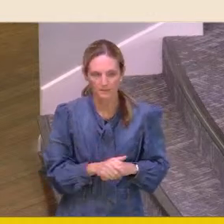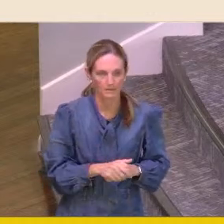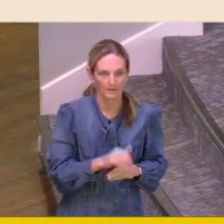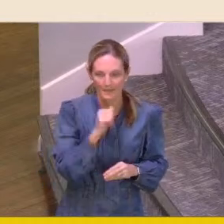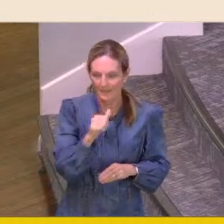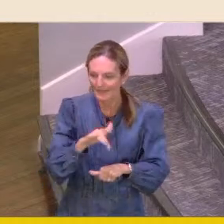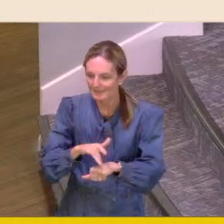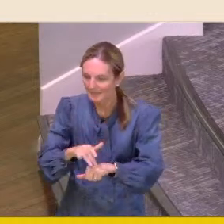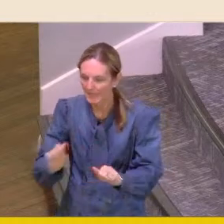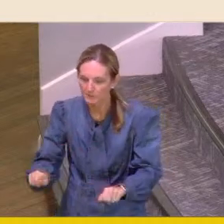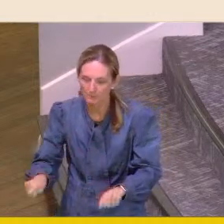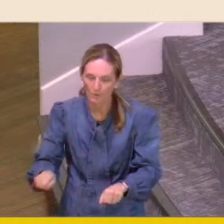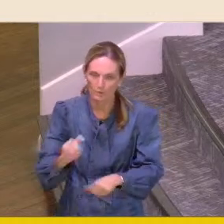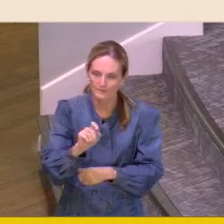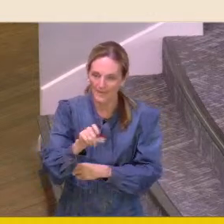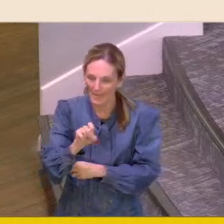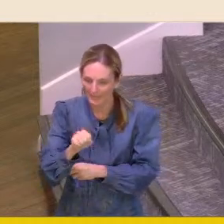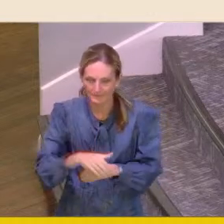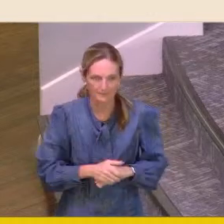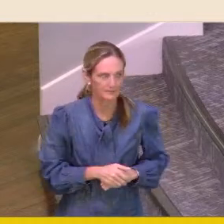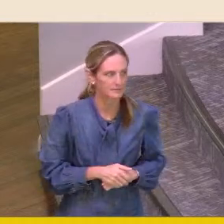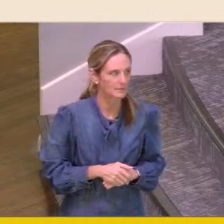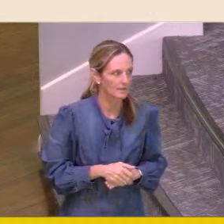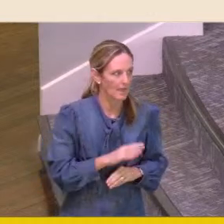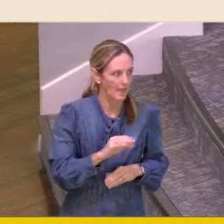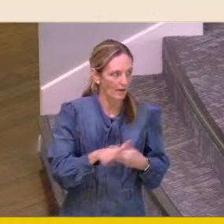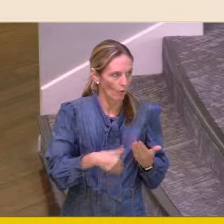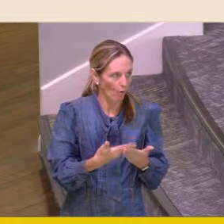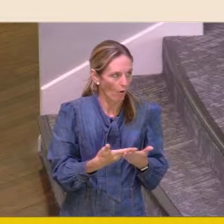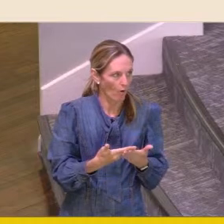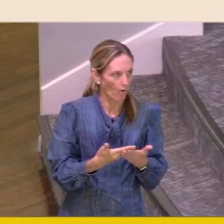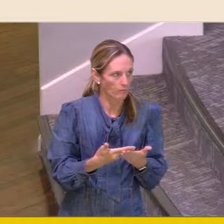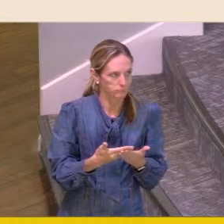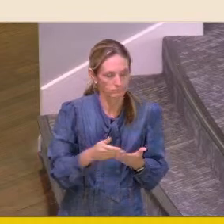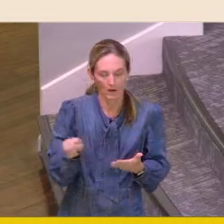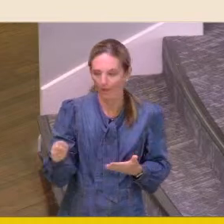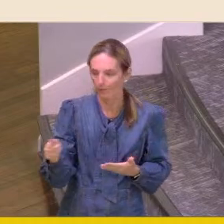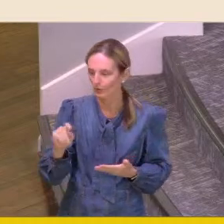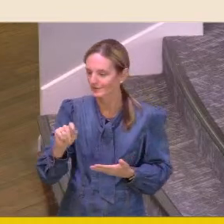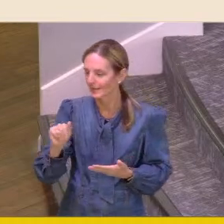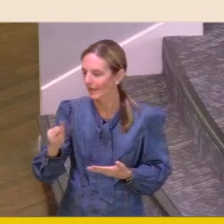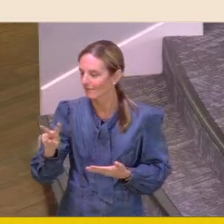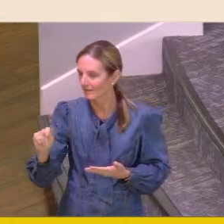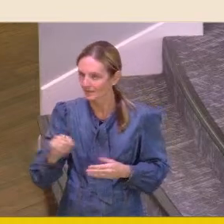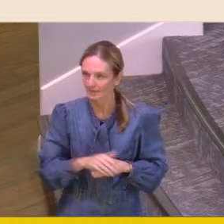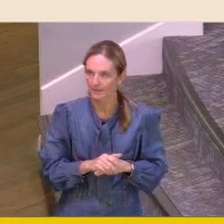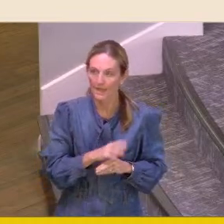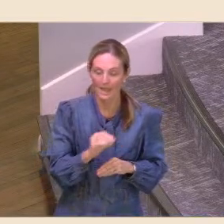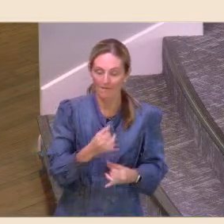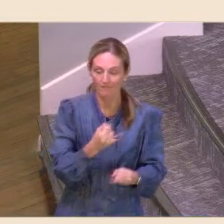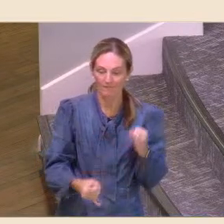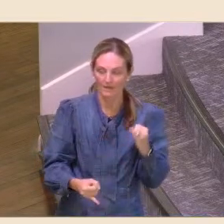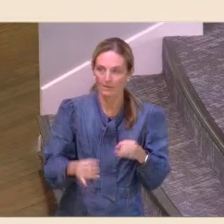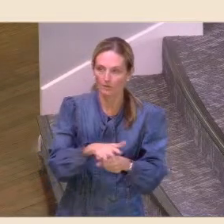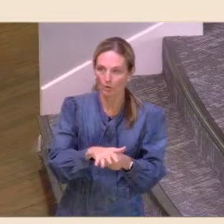taxes, TABT, and other miscellaneous revenue. And then finally, the local property taxes.